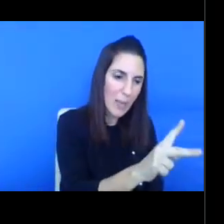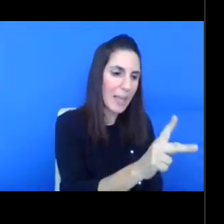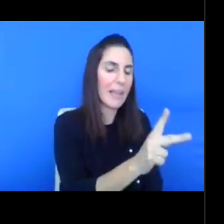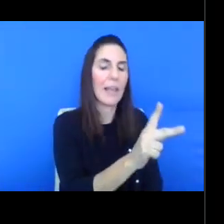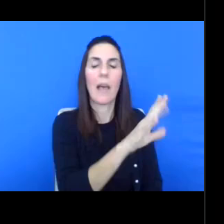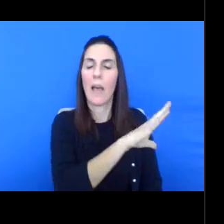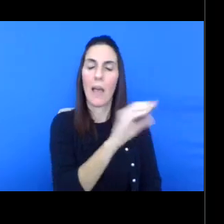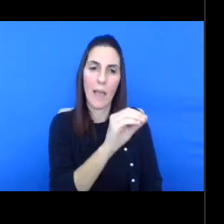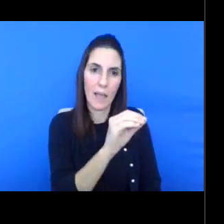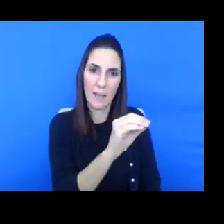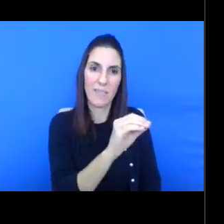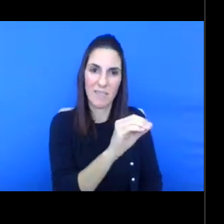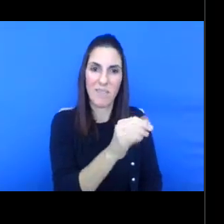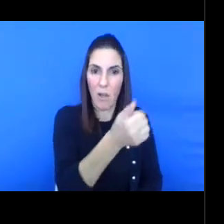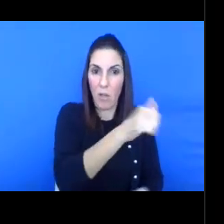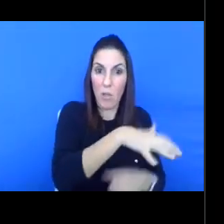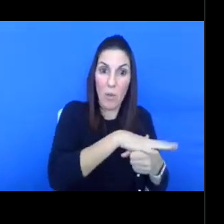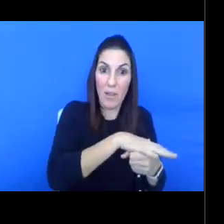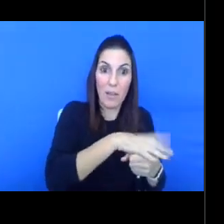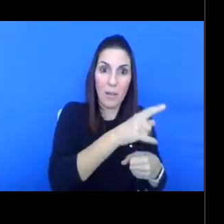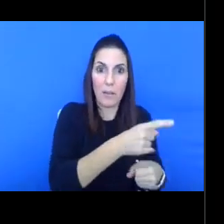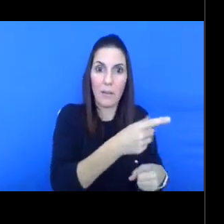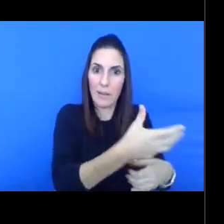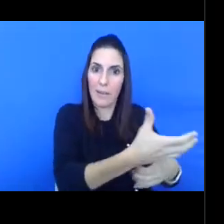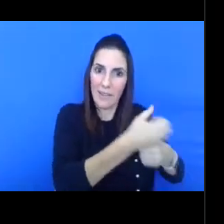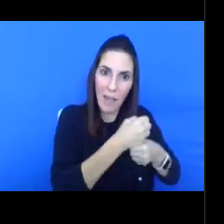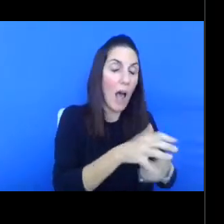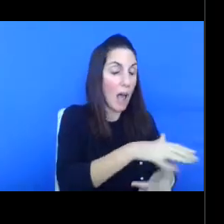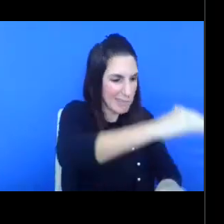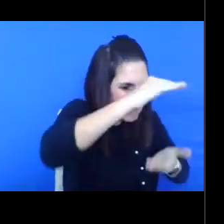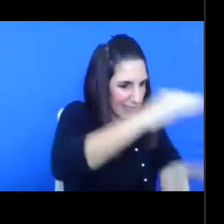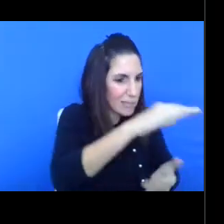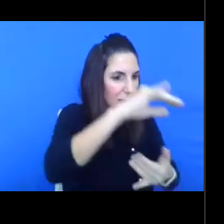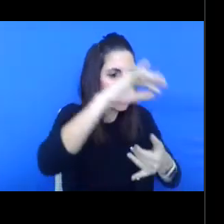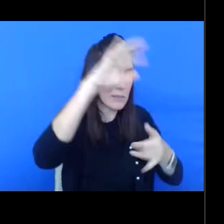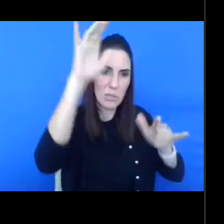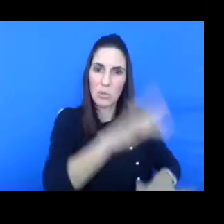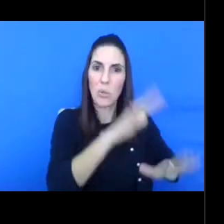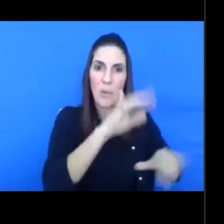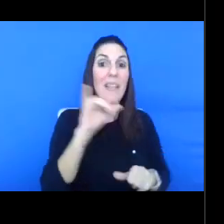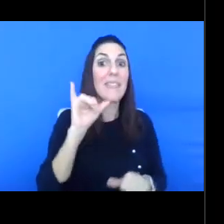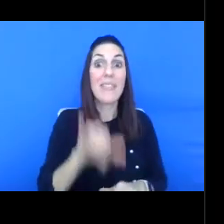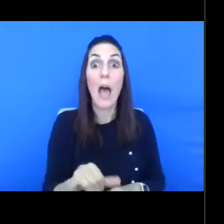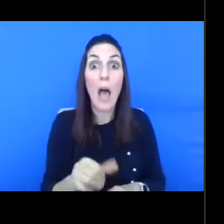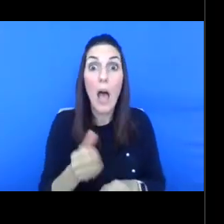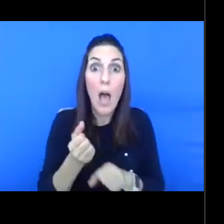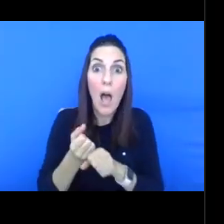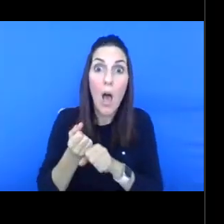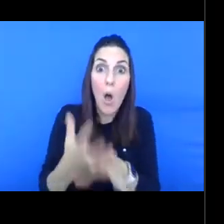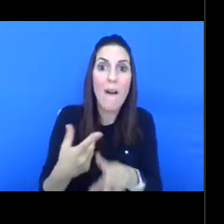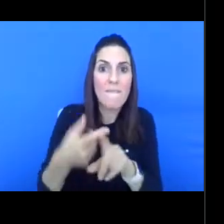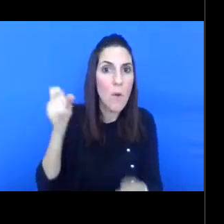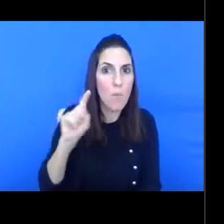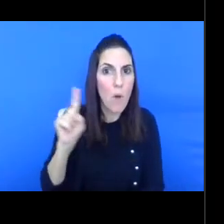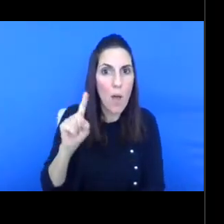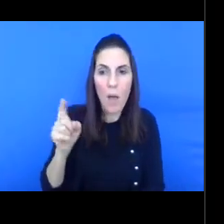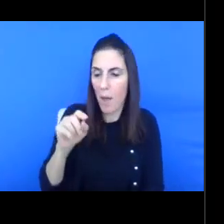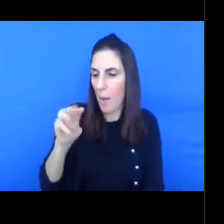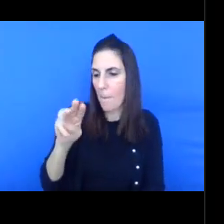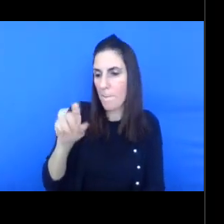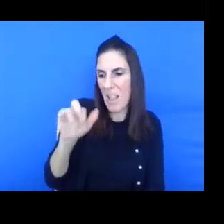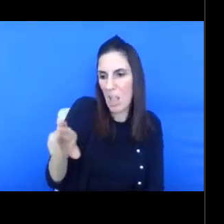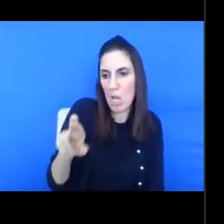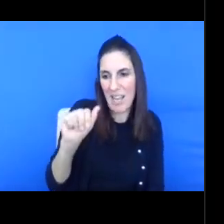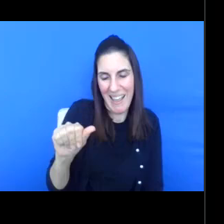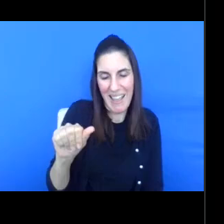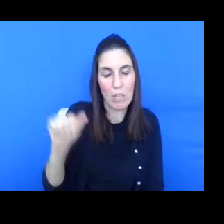received 20 inches. That's the magic of a Miller A storm track. It's amazing.